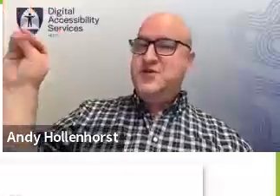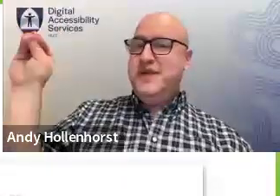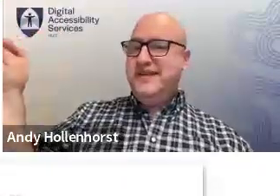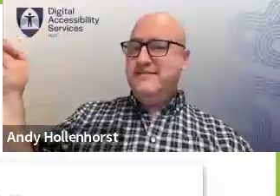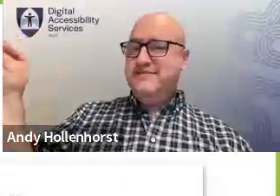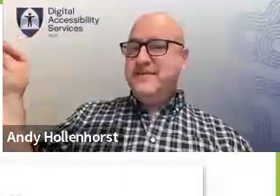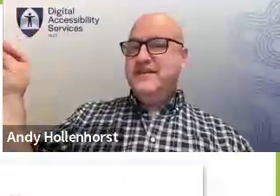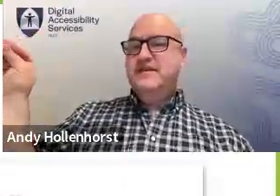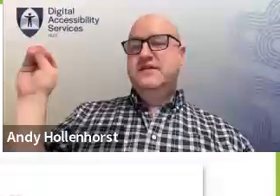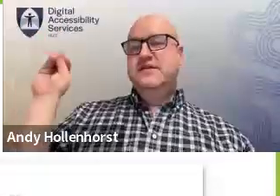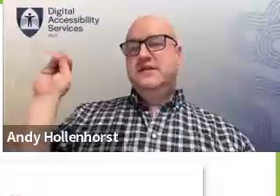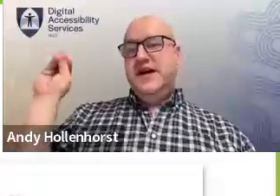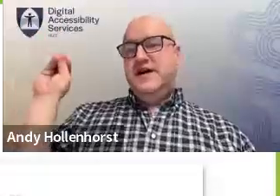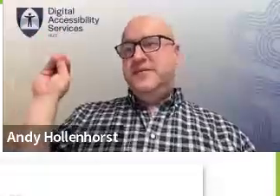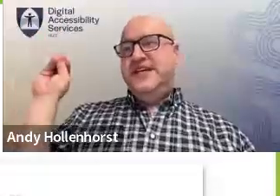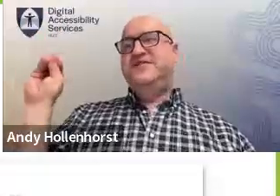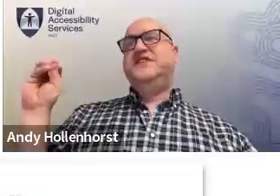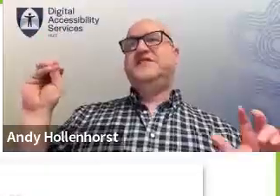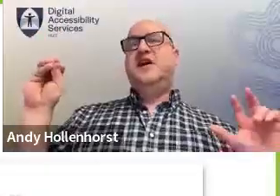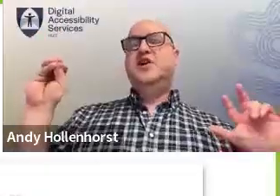descriptive and unique